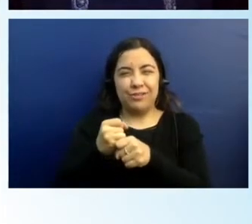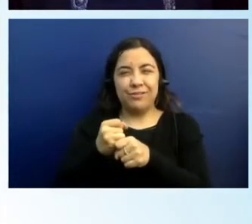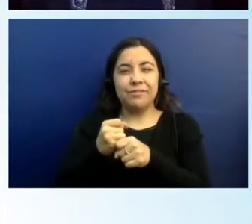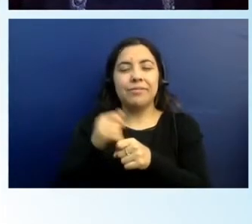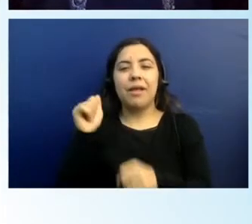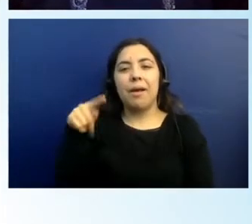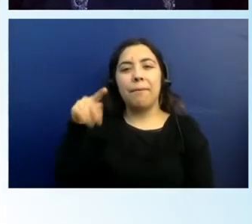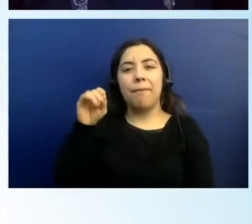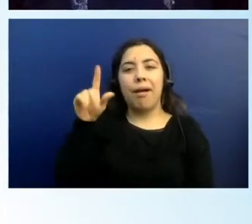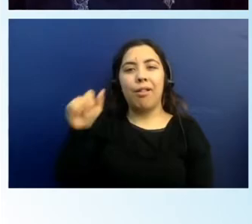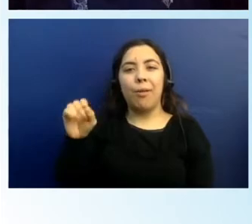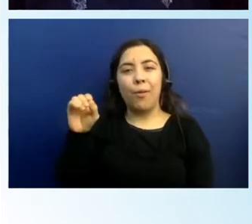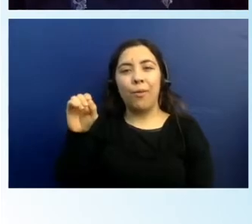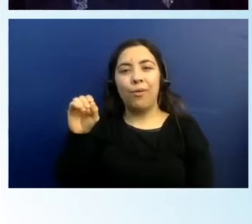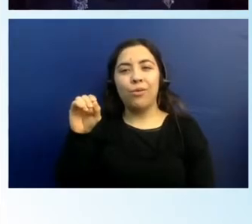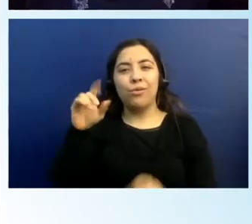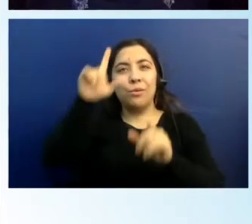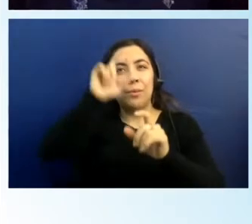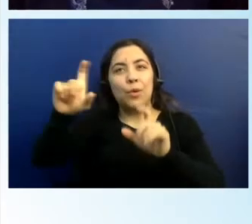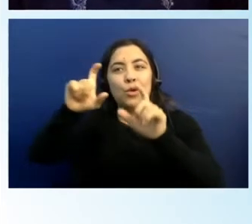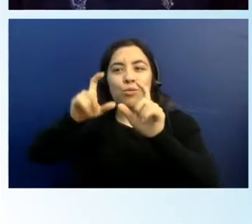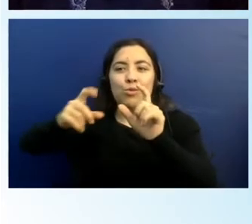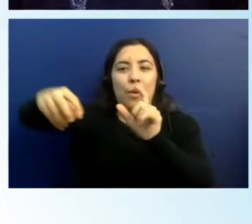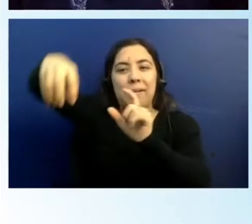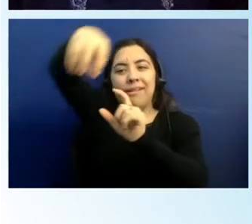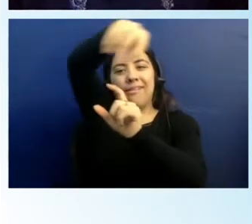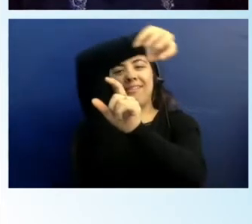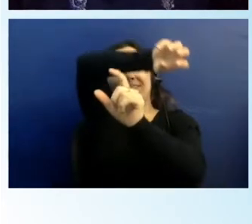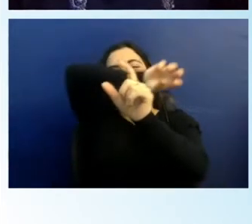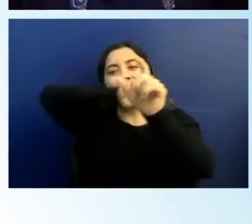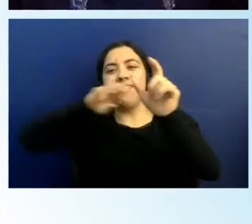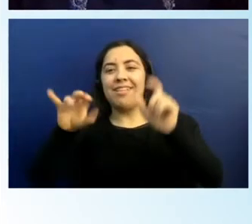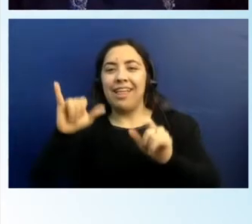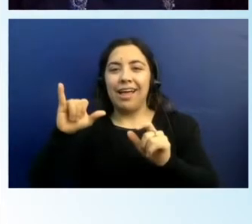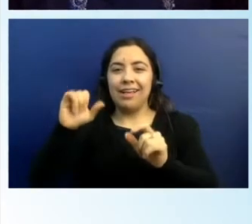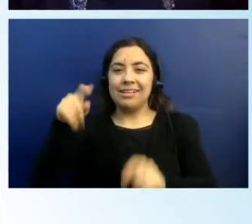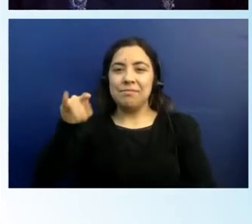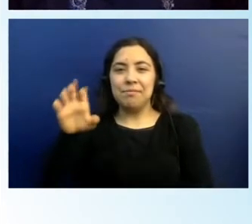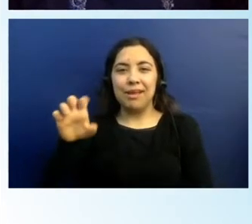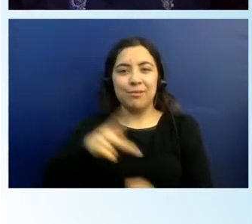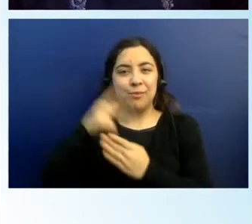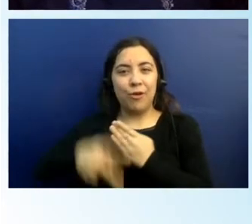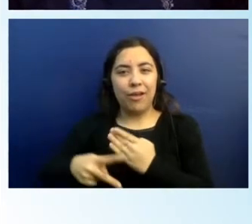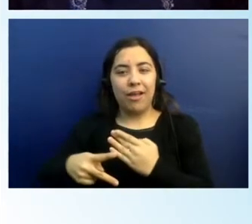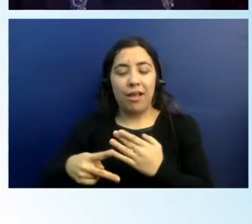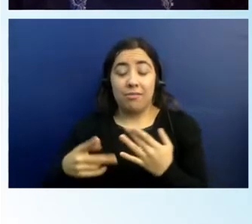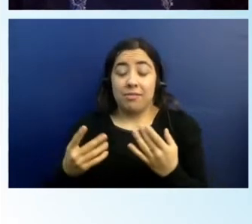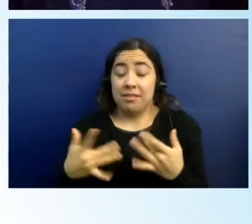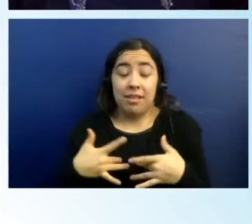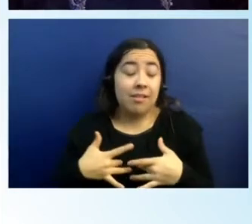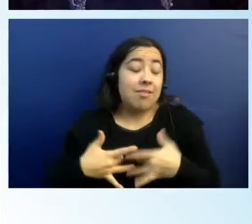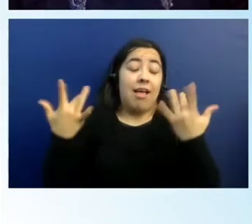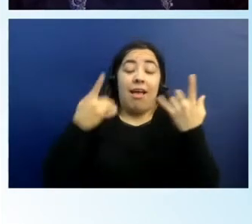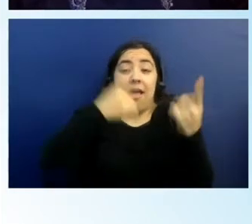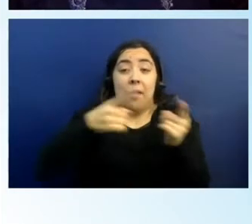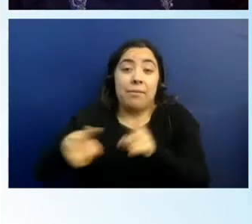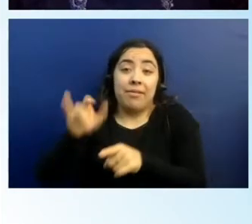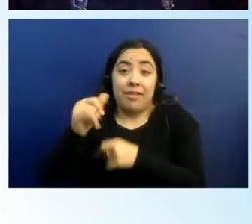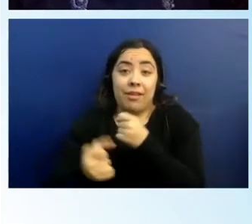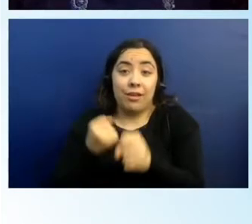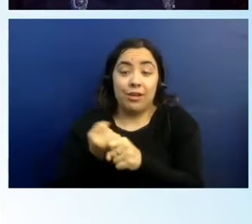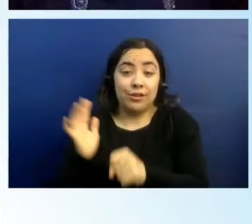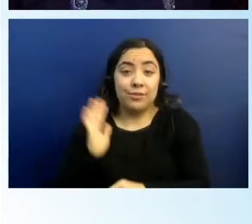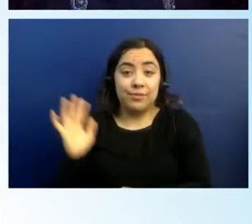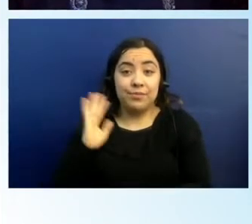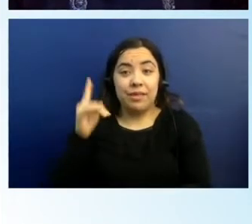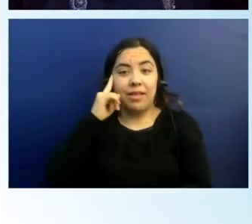orbited the moon, the space program. So there was a lot happening that year. And I think that his approach of using